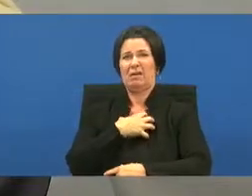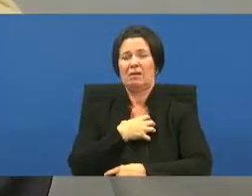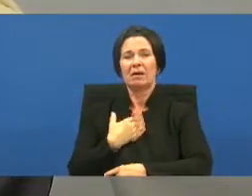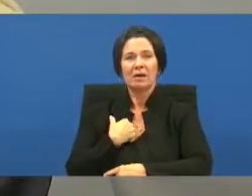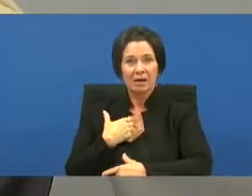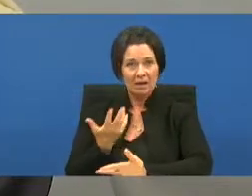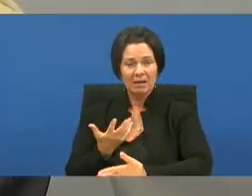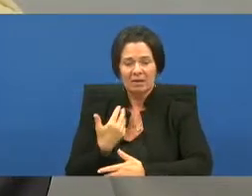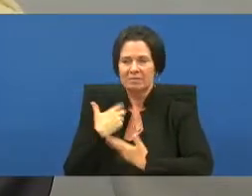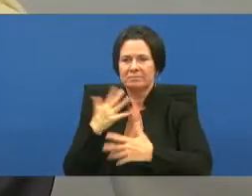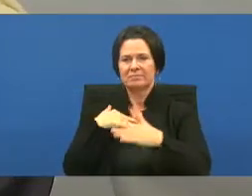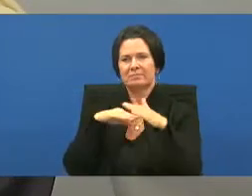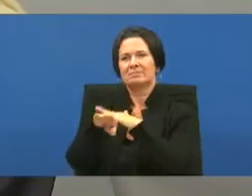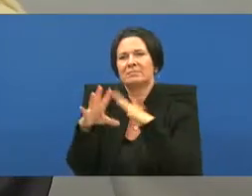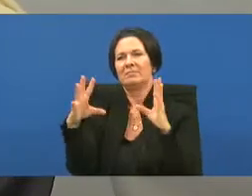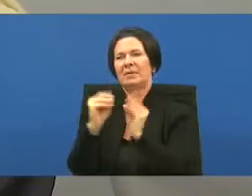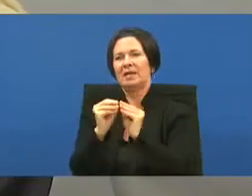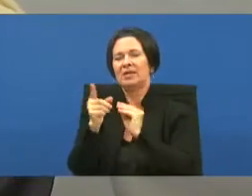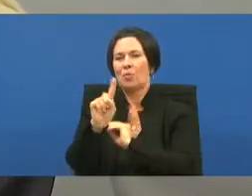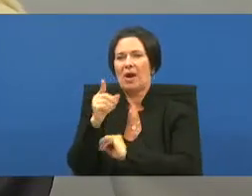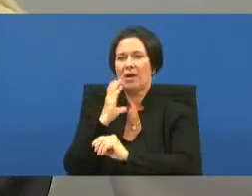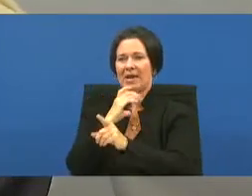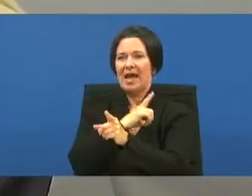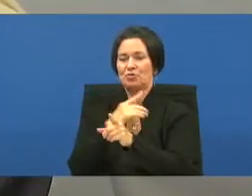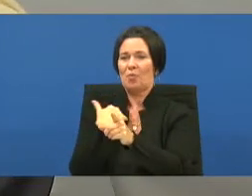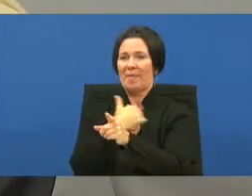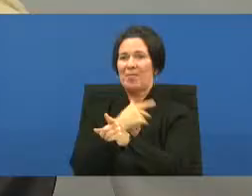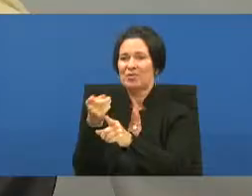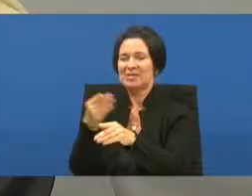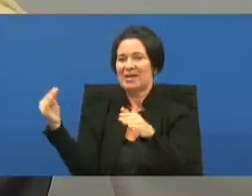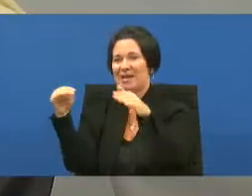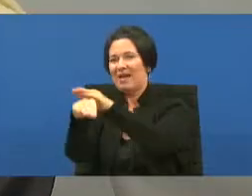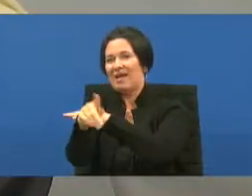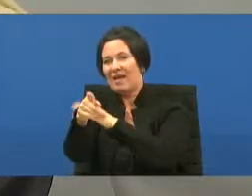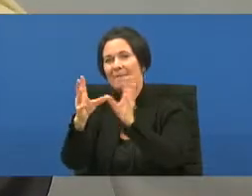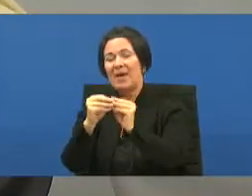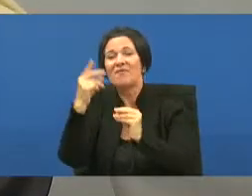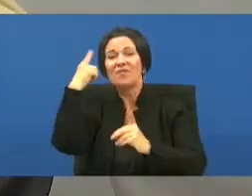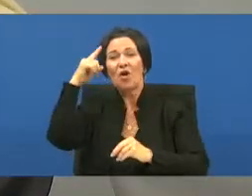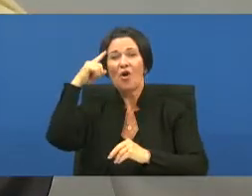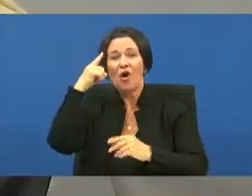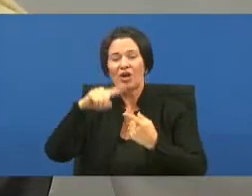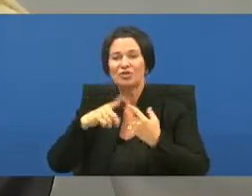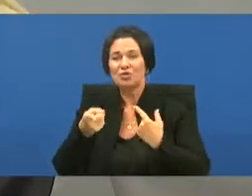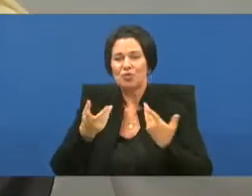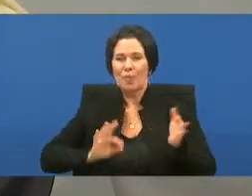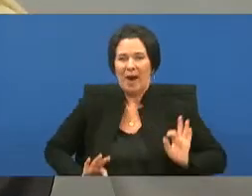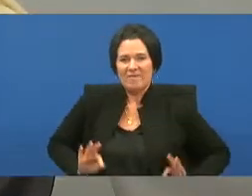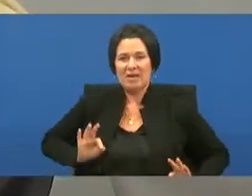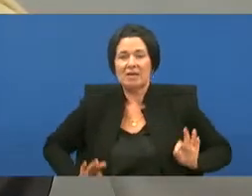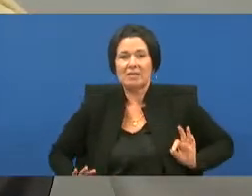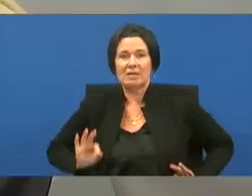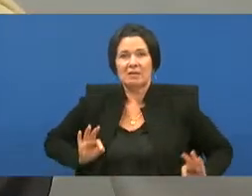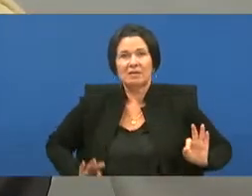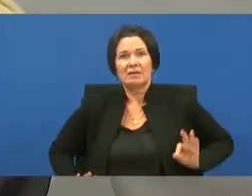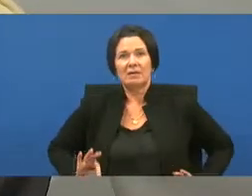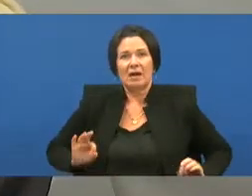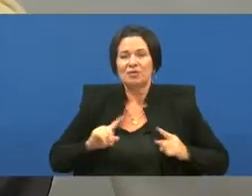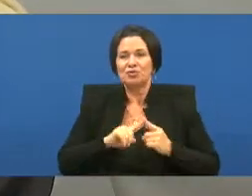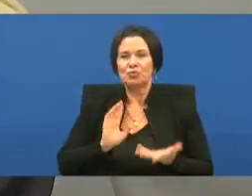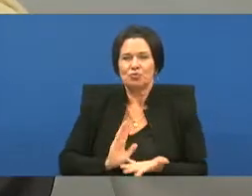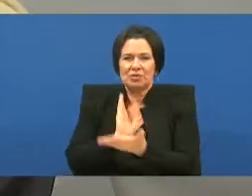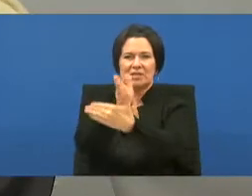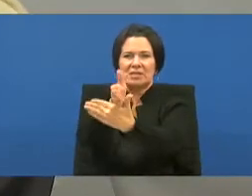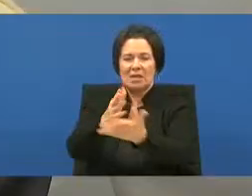I have personally witnessed council members go into those meetings to circumvent the process, to disrupt the